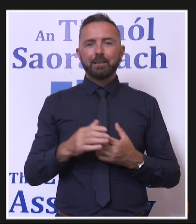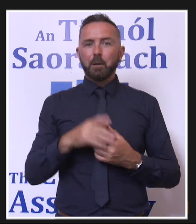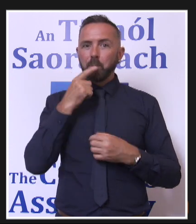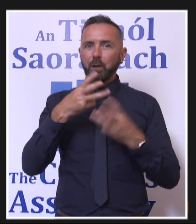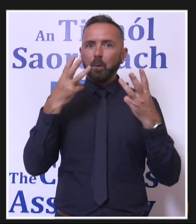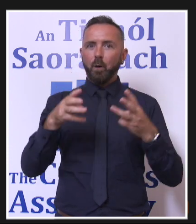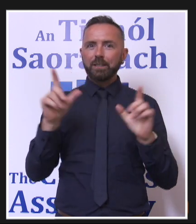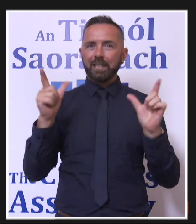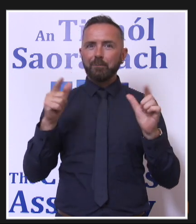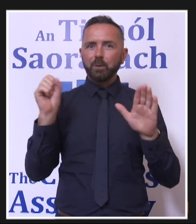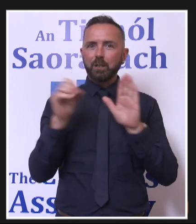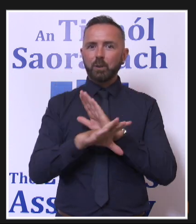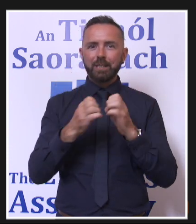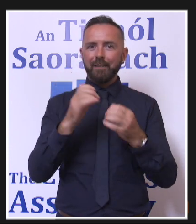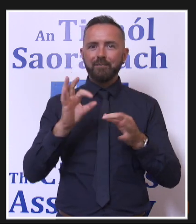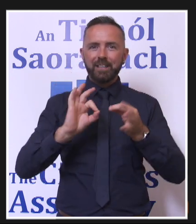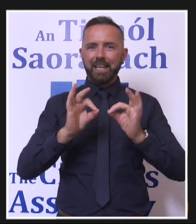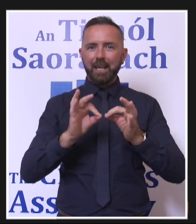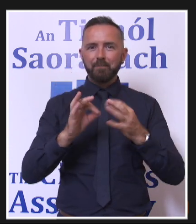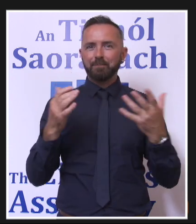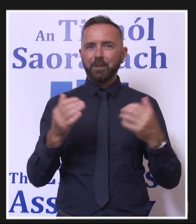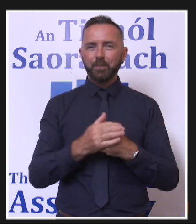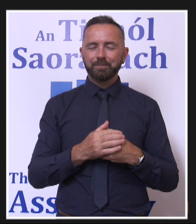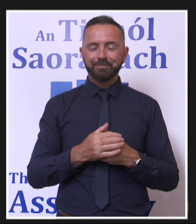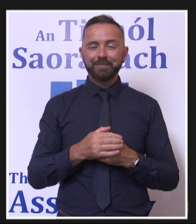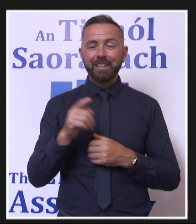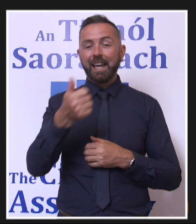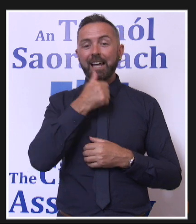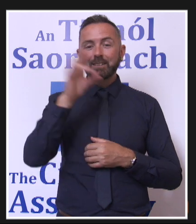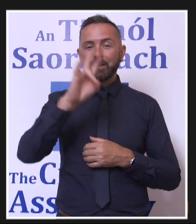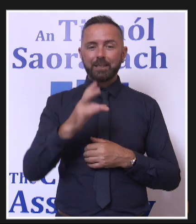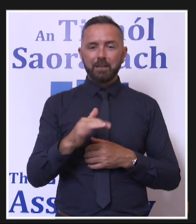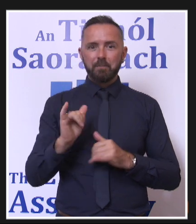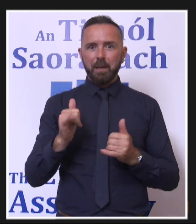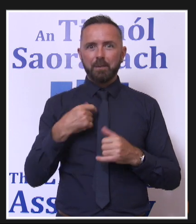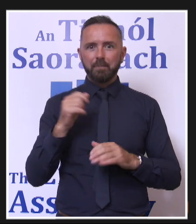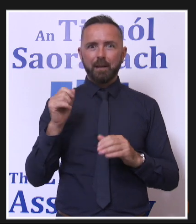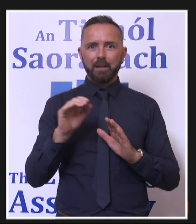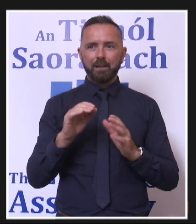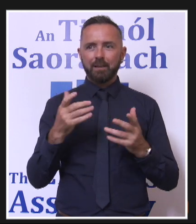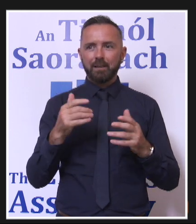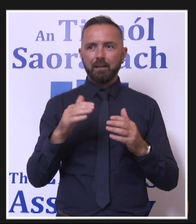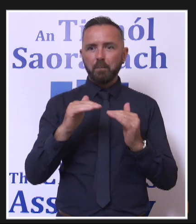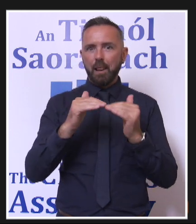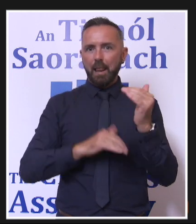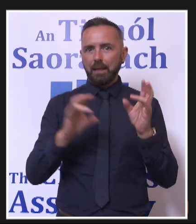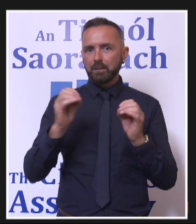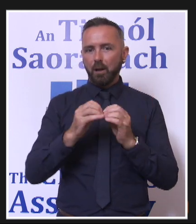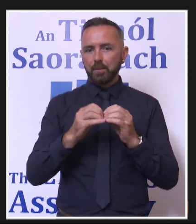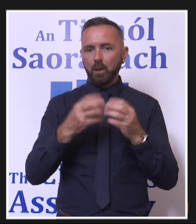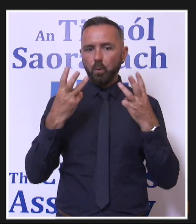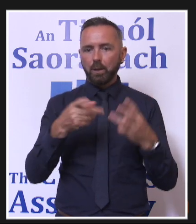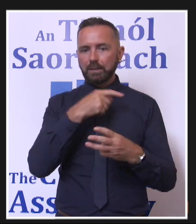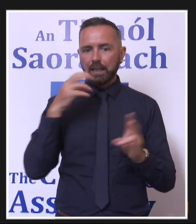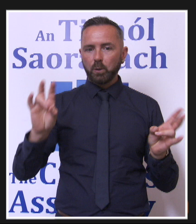Liverpool to lose every single game that they play. So that answers it. And if this is my last contribution, I'll just say really quickly. Do you know what? Can I just say